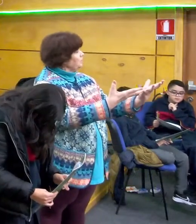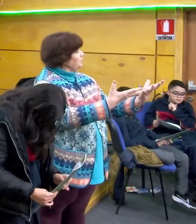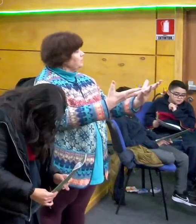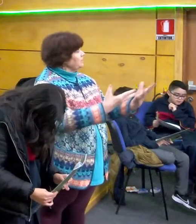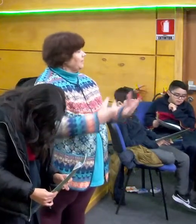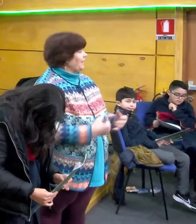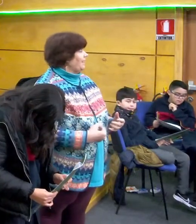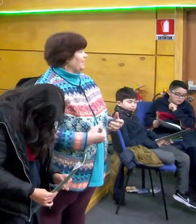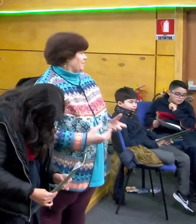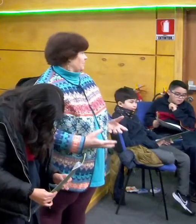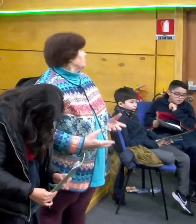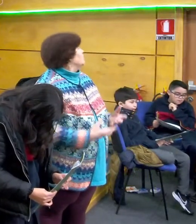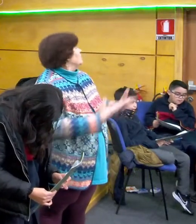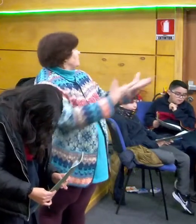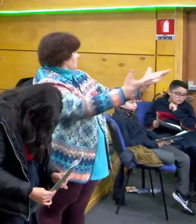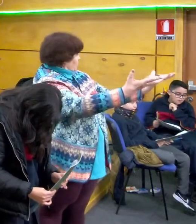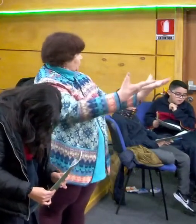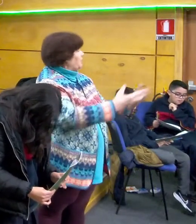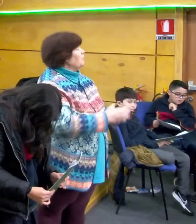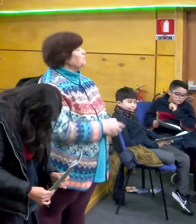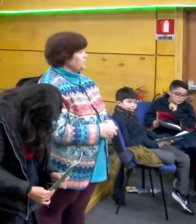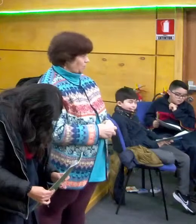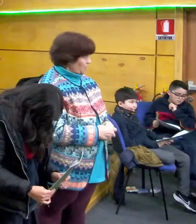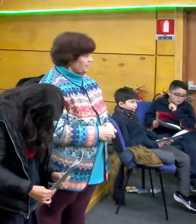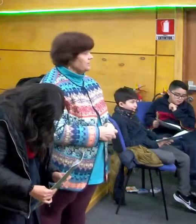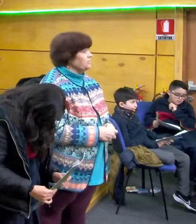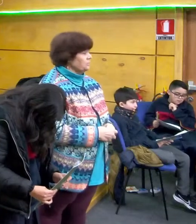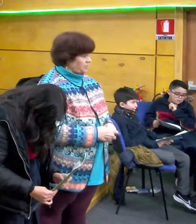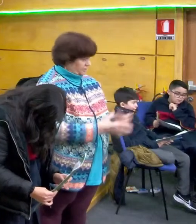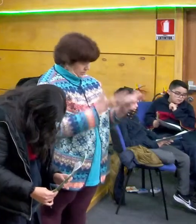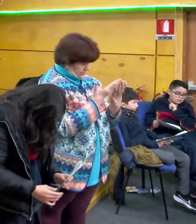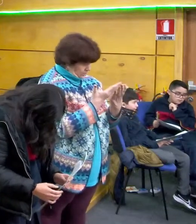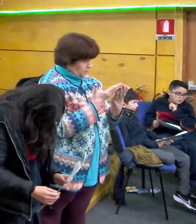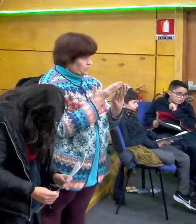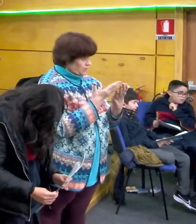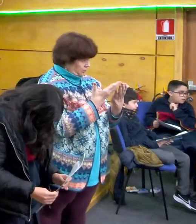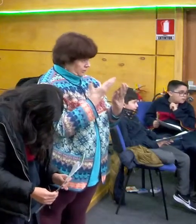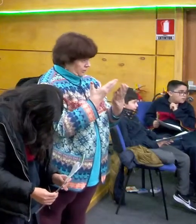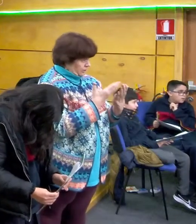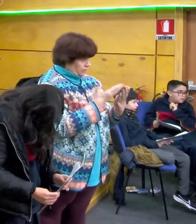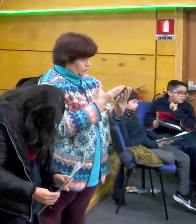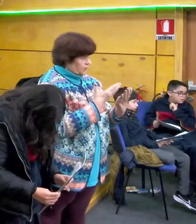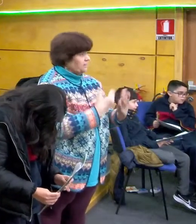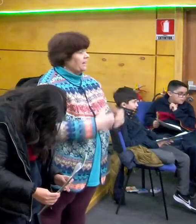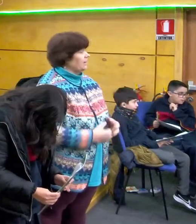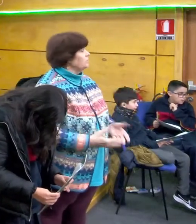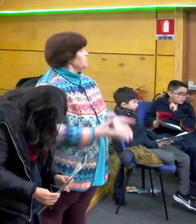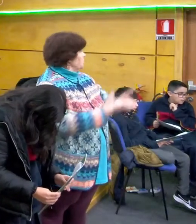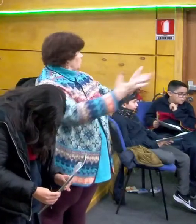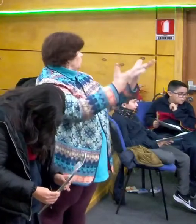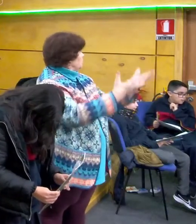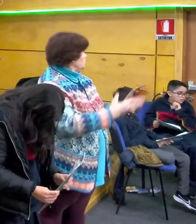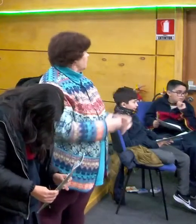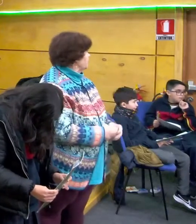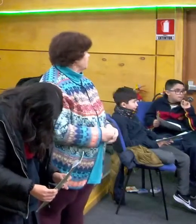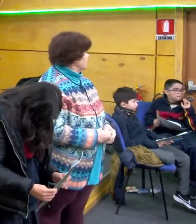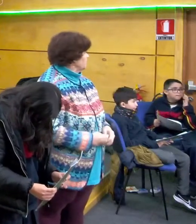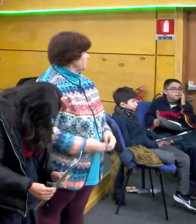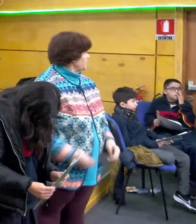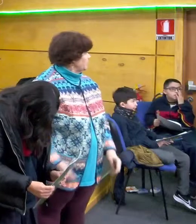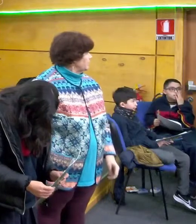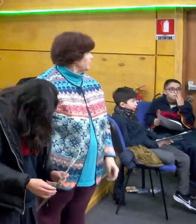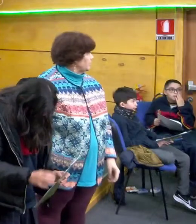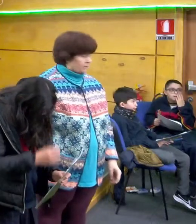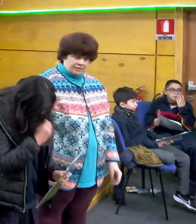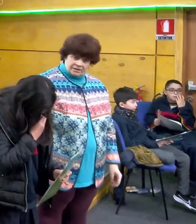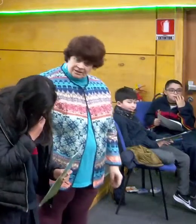Projecting a little bit. Yeah. Looking up to the audience, she's pretty much looking down, so projecting a little